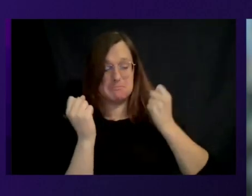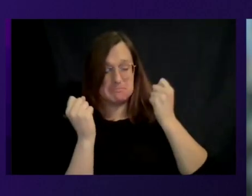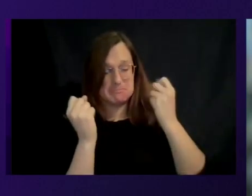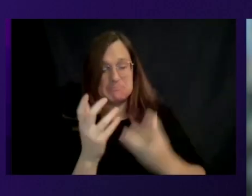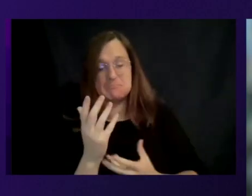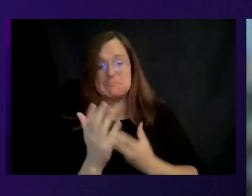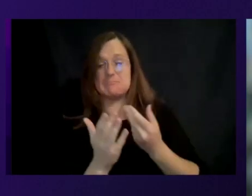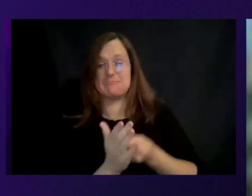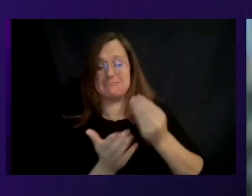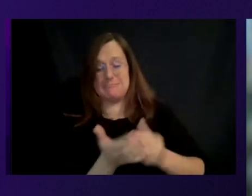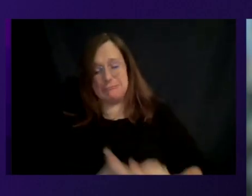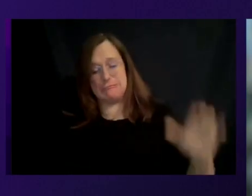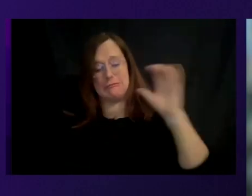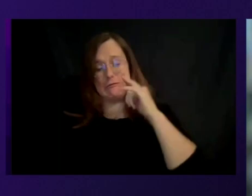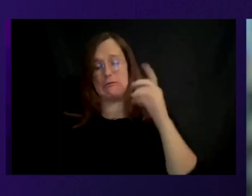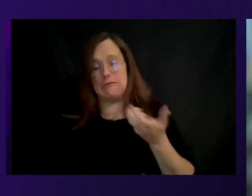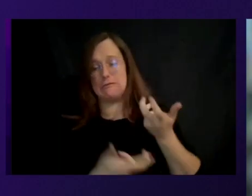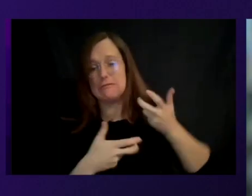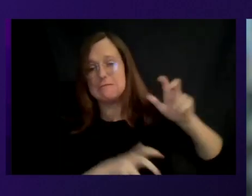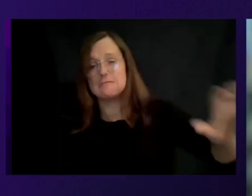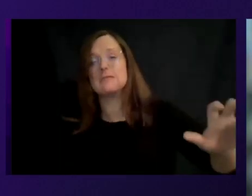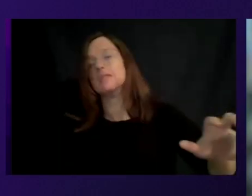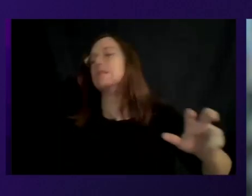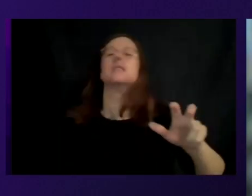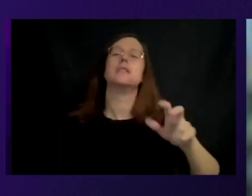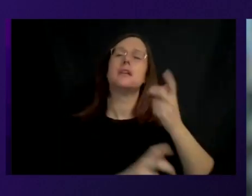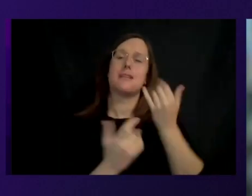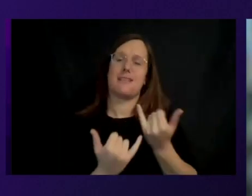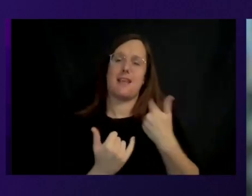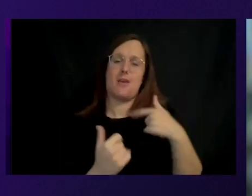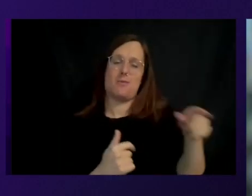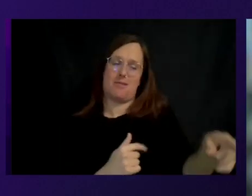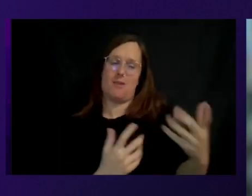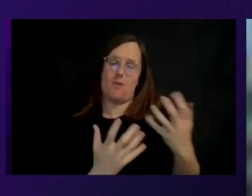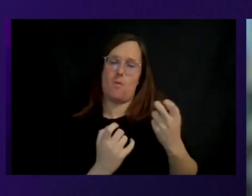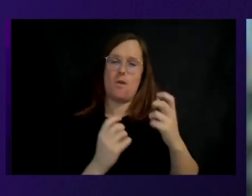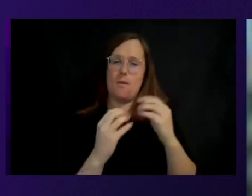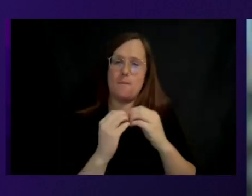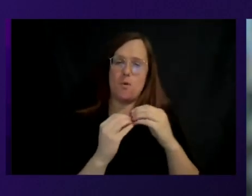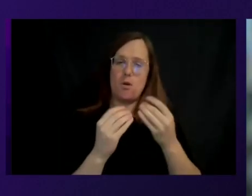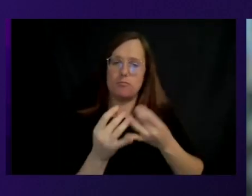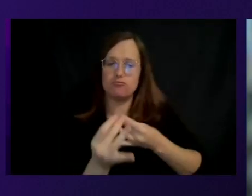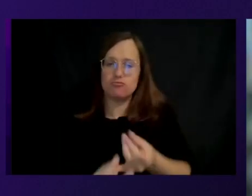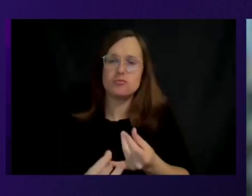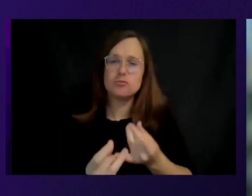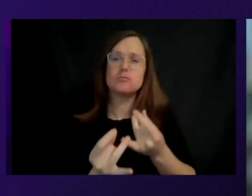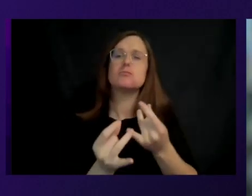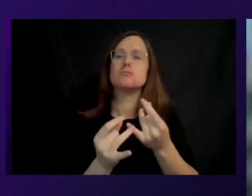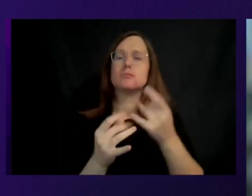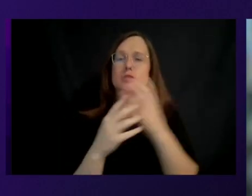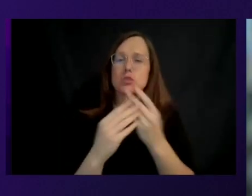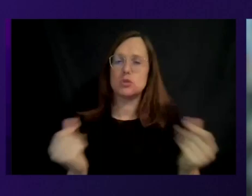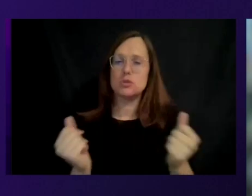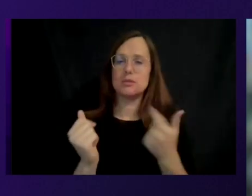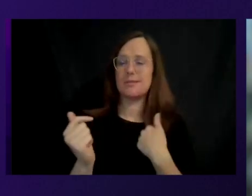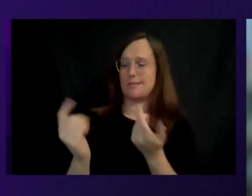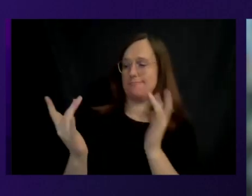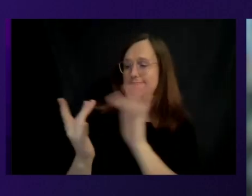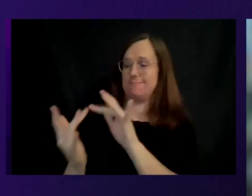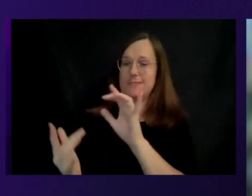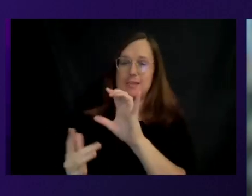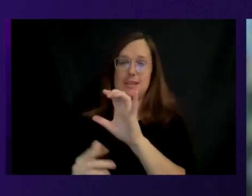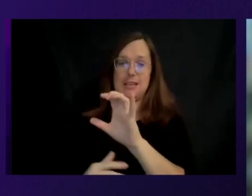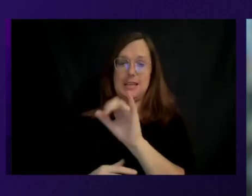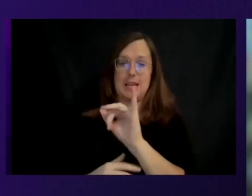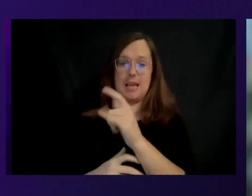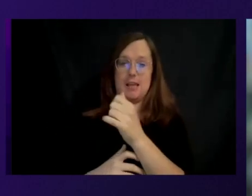was searching for a more cost-effective, agile, and scalable solution, they engaged one of our partners, Kalent, to migrate their container